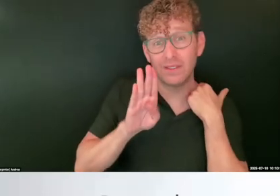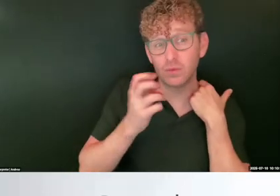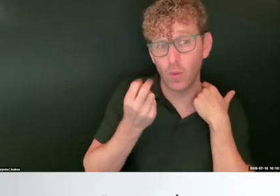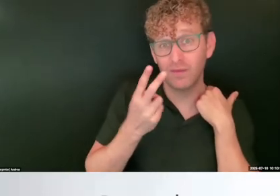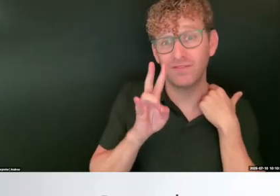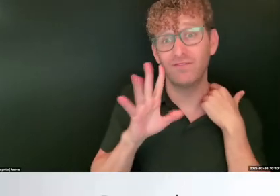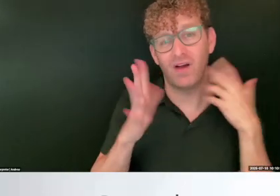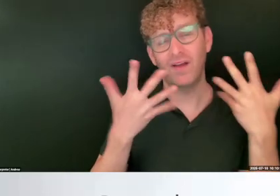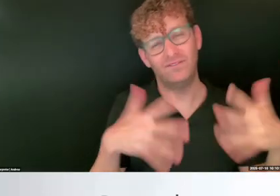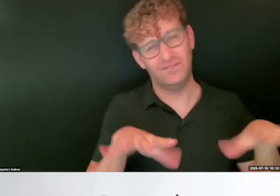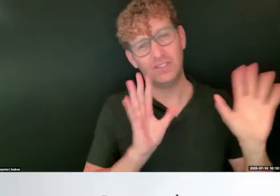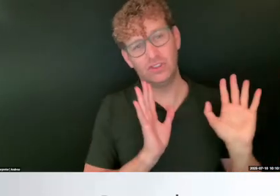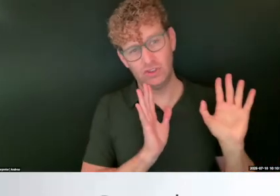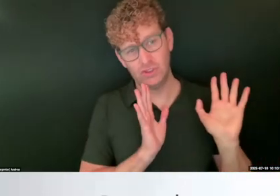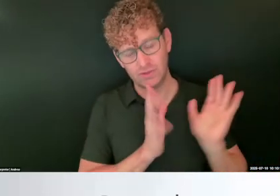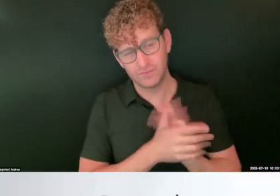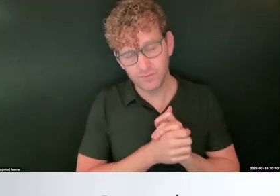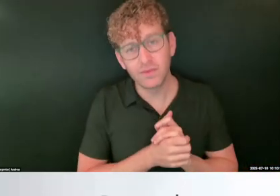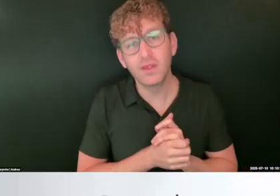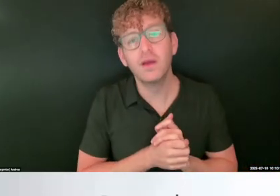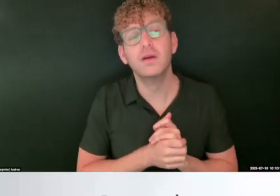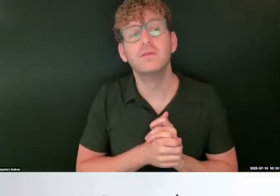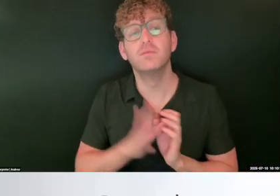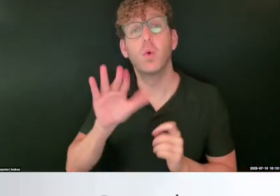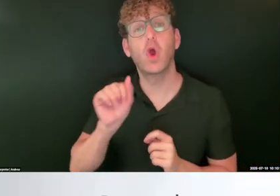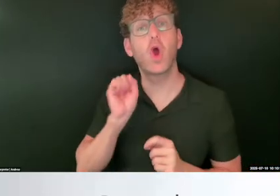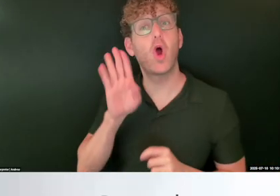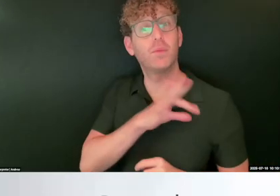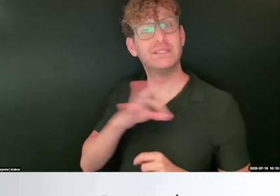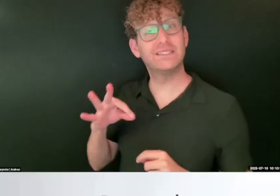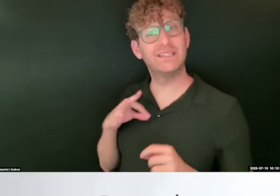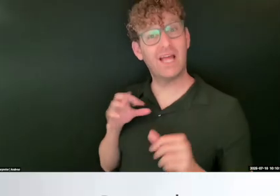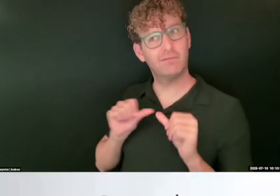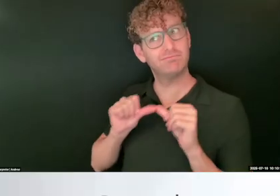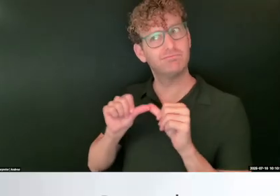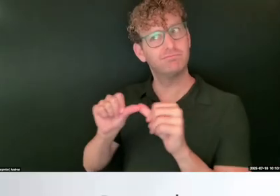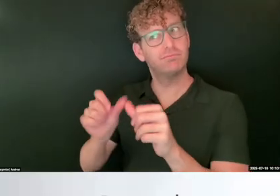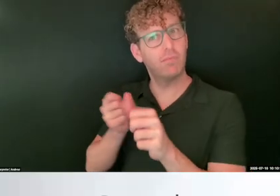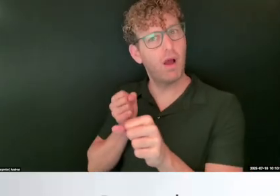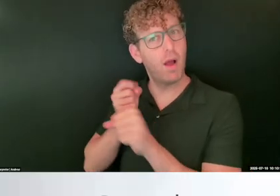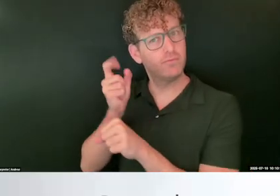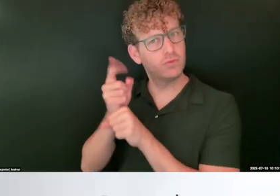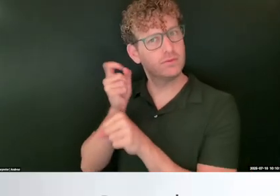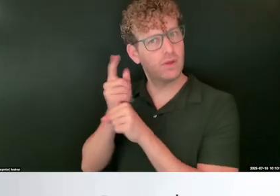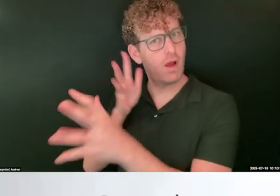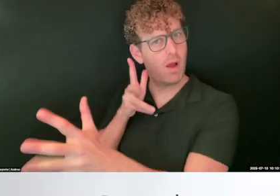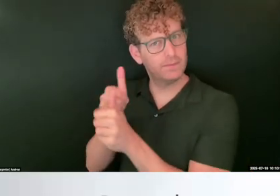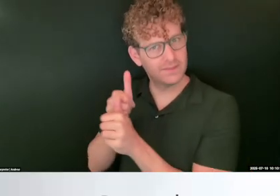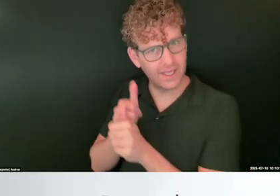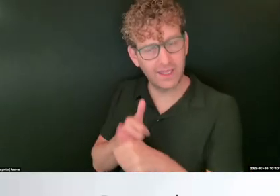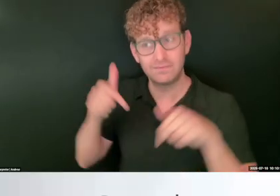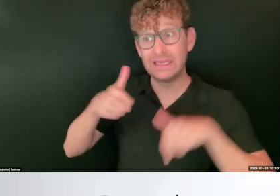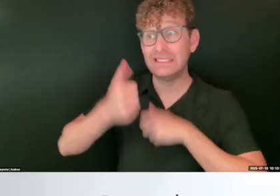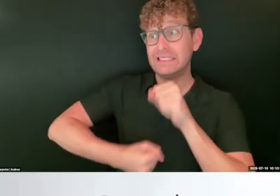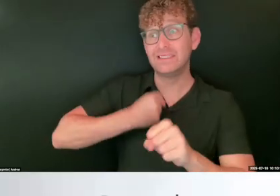will continue to provide annual updates. This year's update is a major revision that will cover the